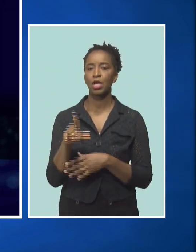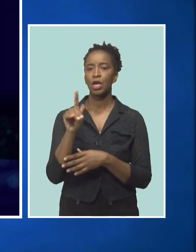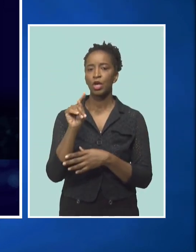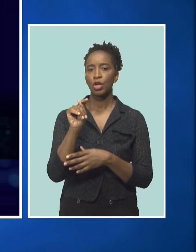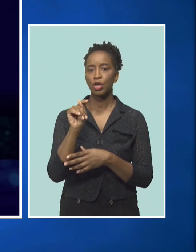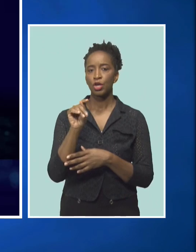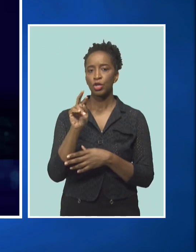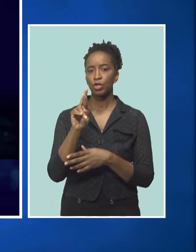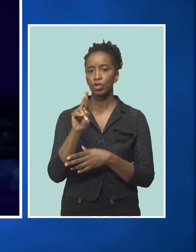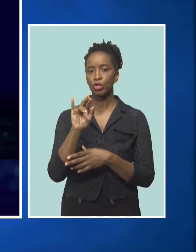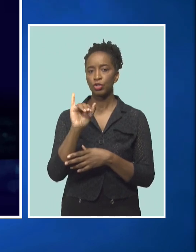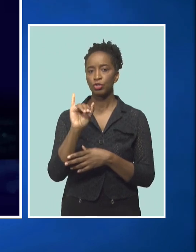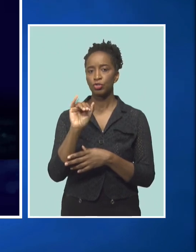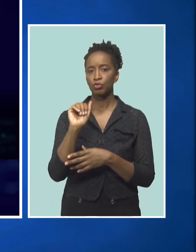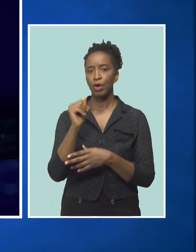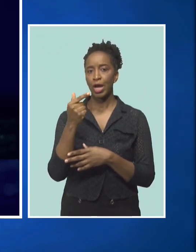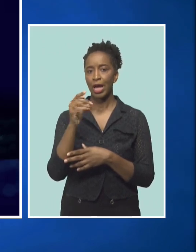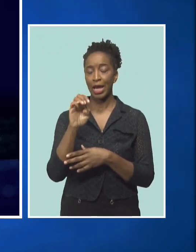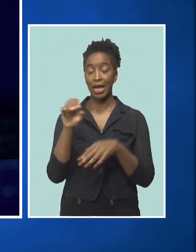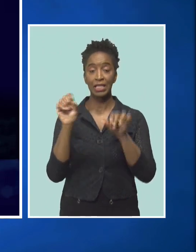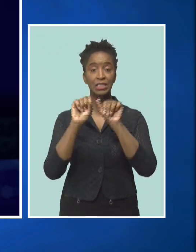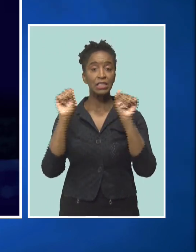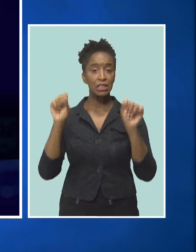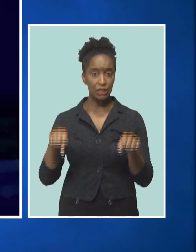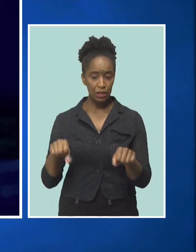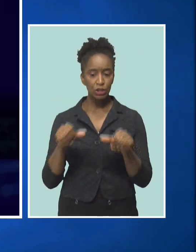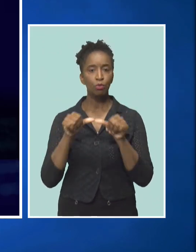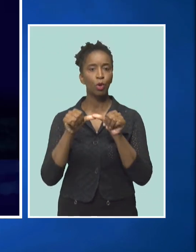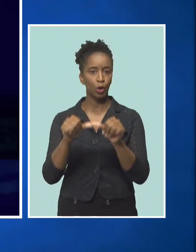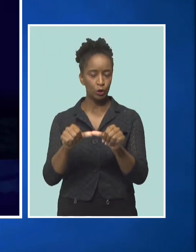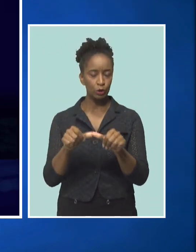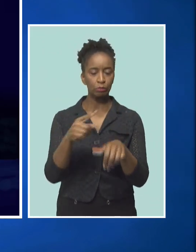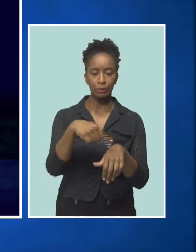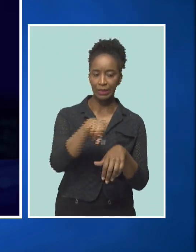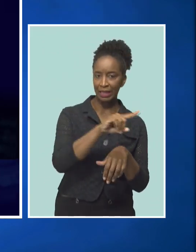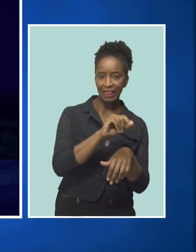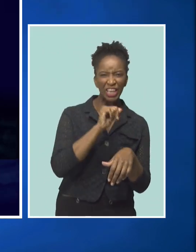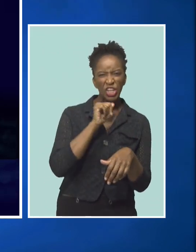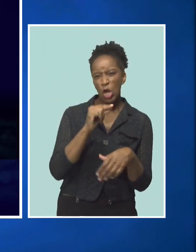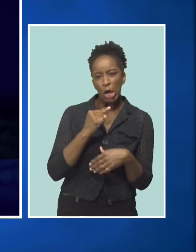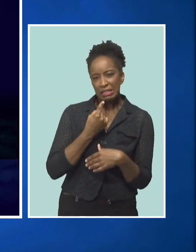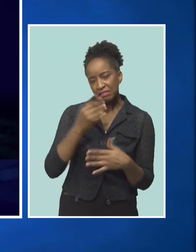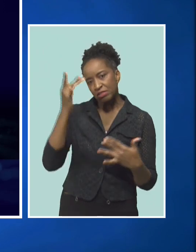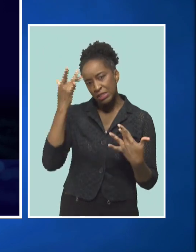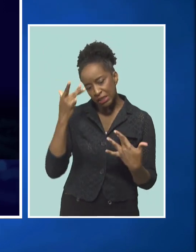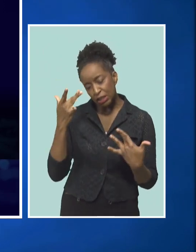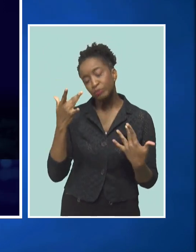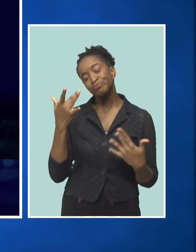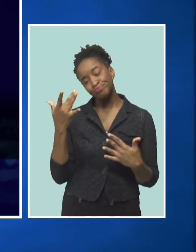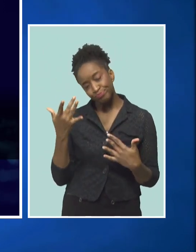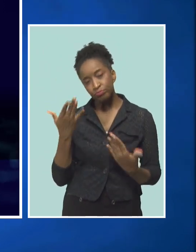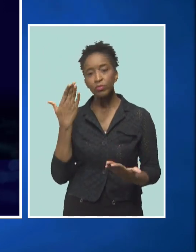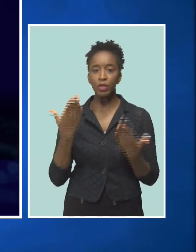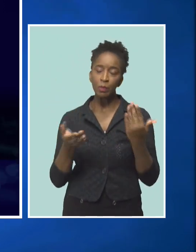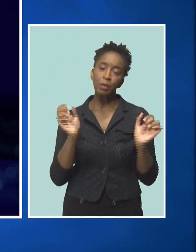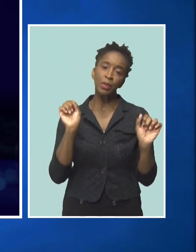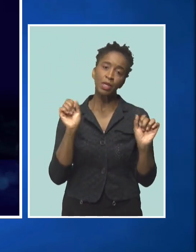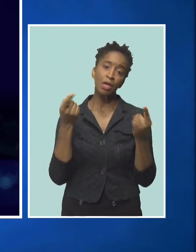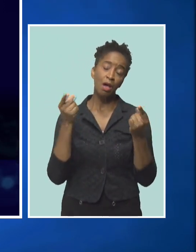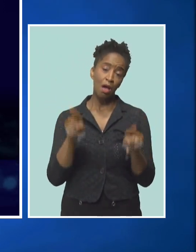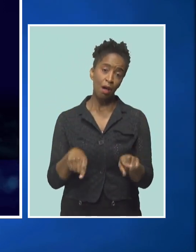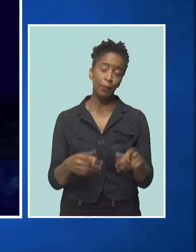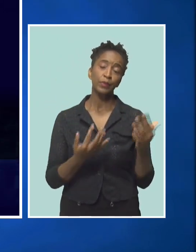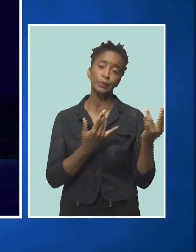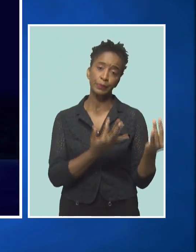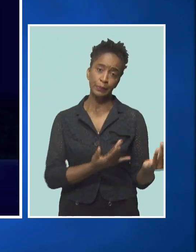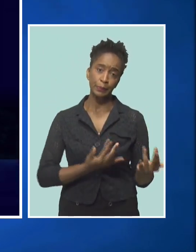less urgent concerns may experience longer wait times. We appreciate your understanding as we work to manage this